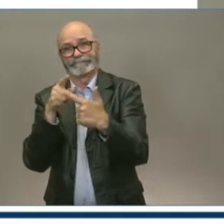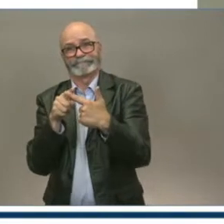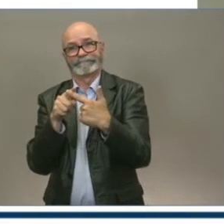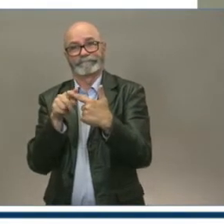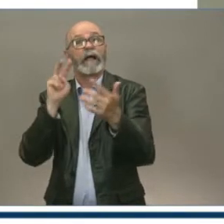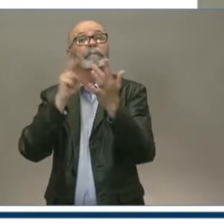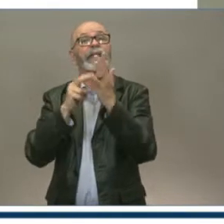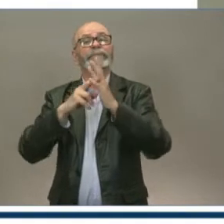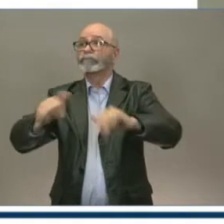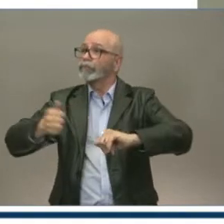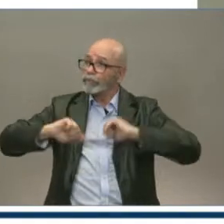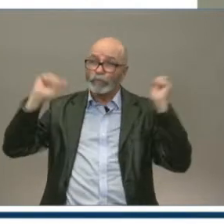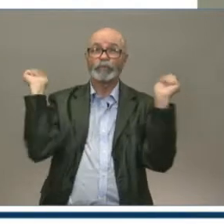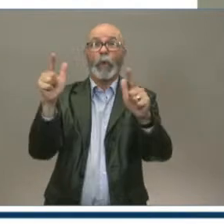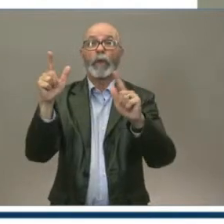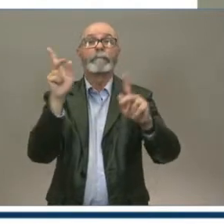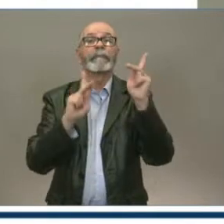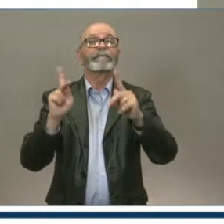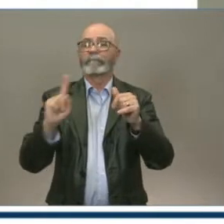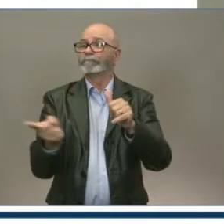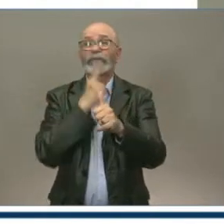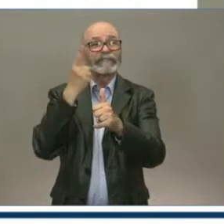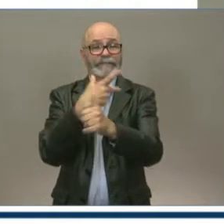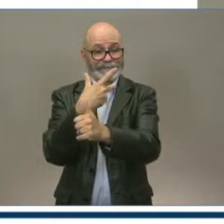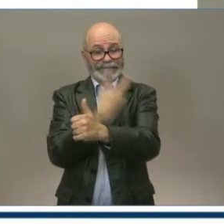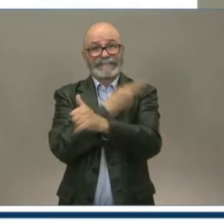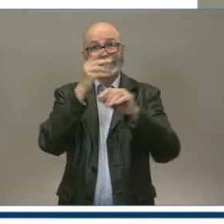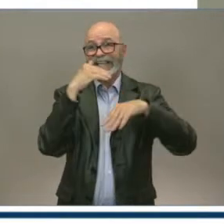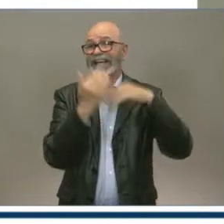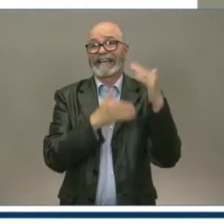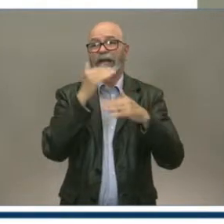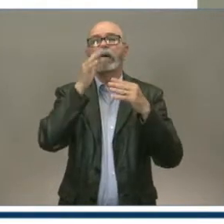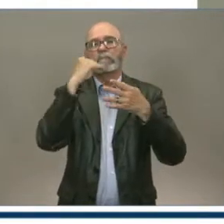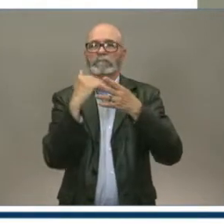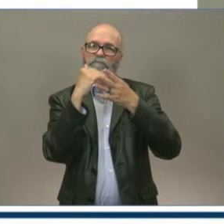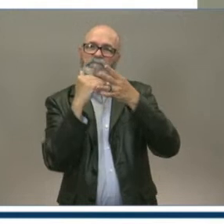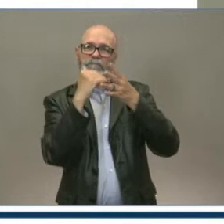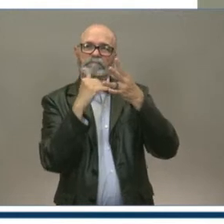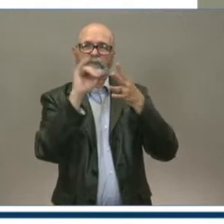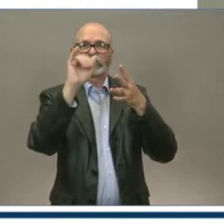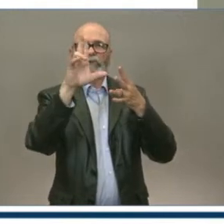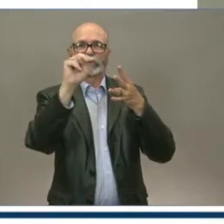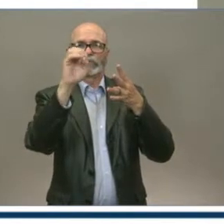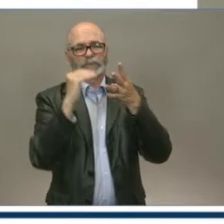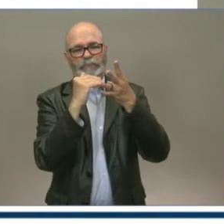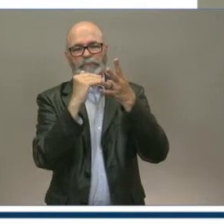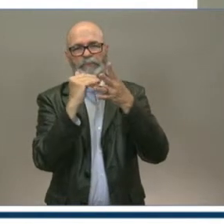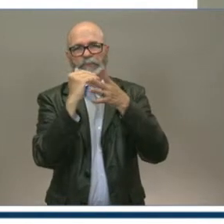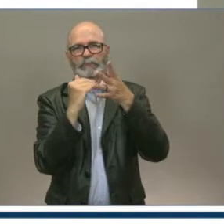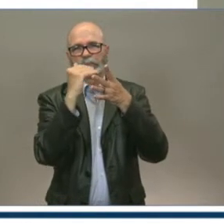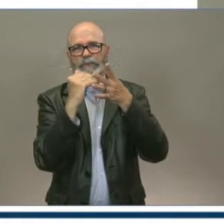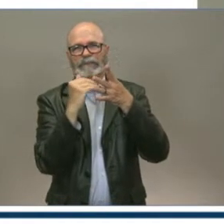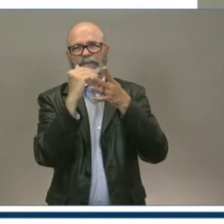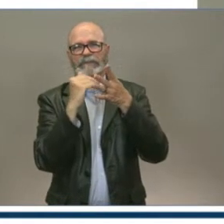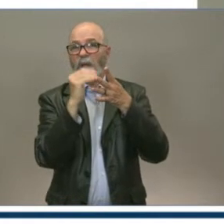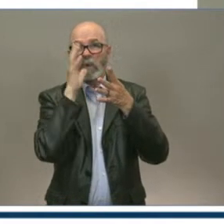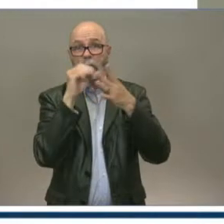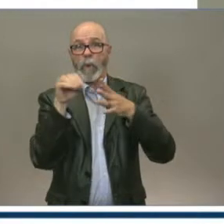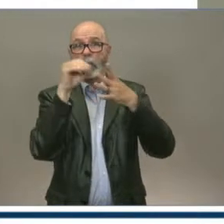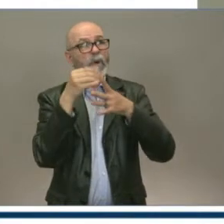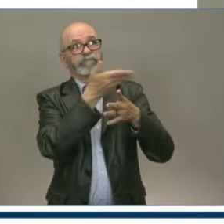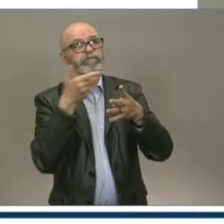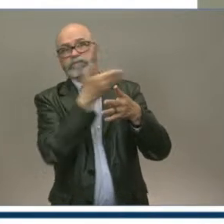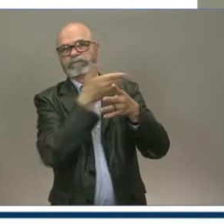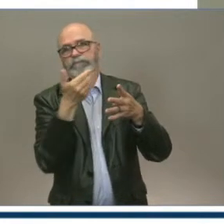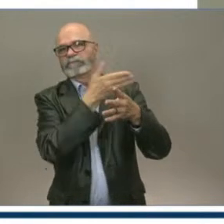We'll move quickly through our priority and age groups, or we'll move much more quickly now because of that through our priority and age groups. So